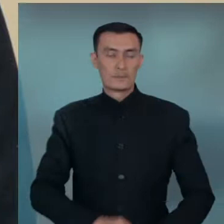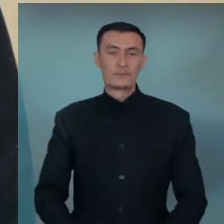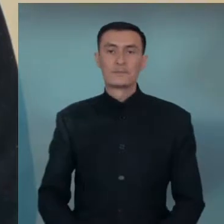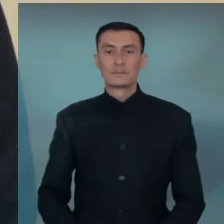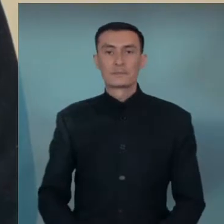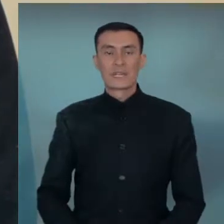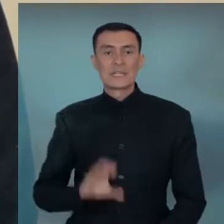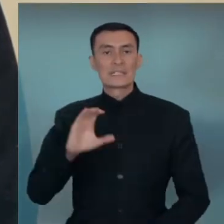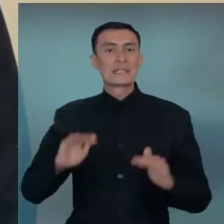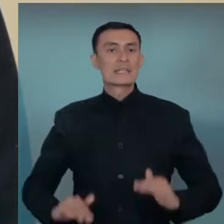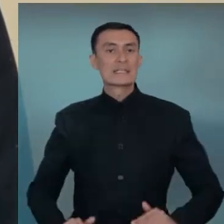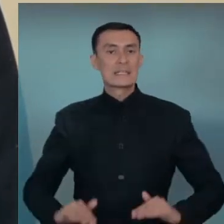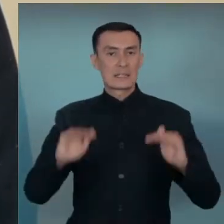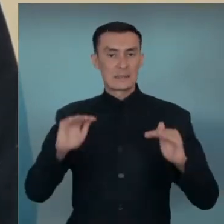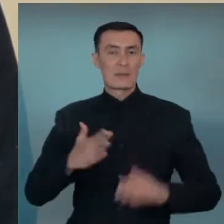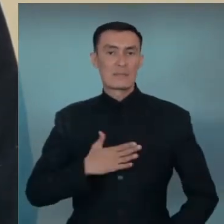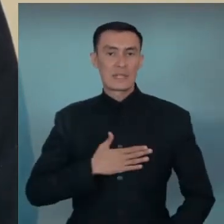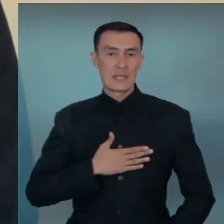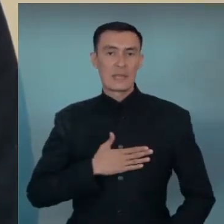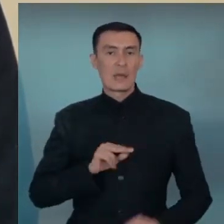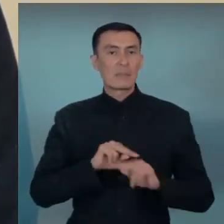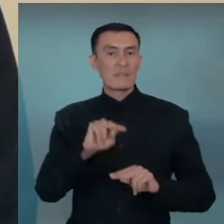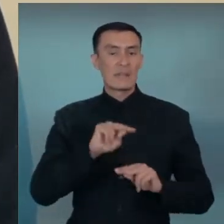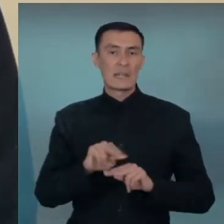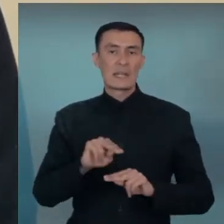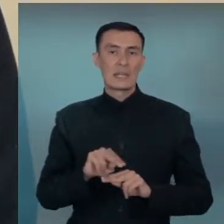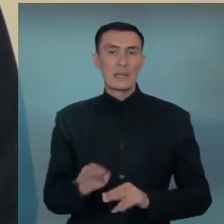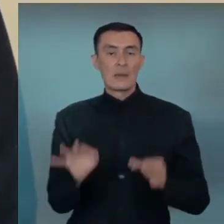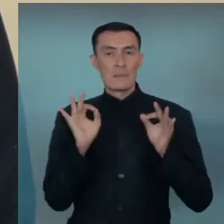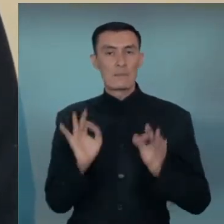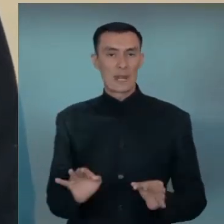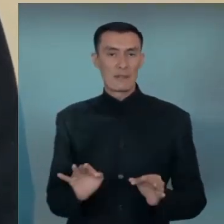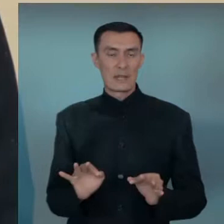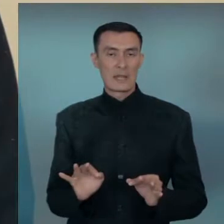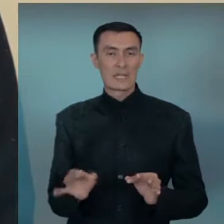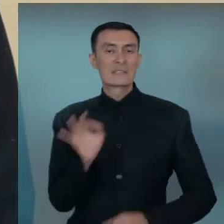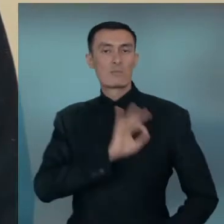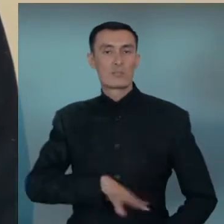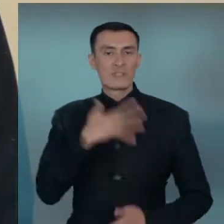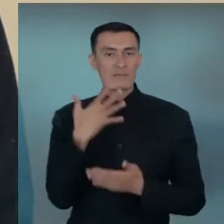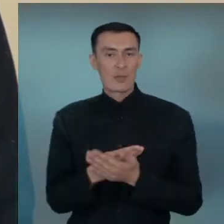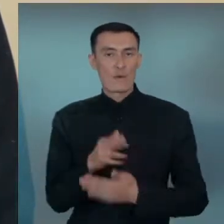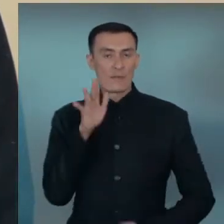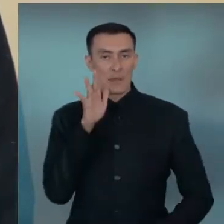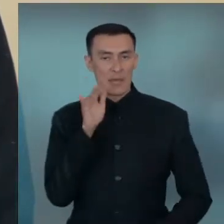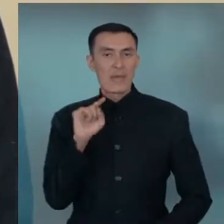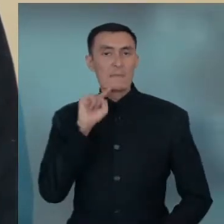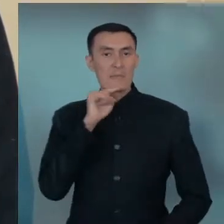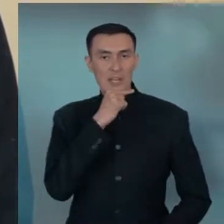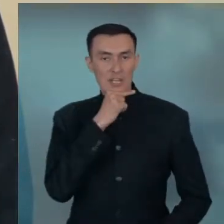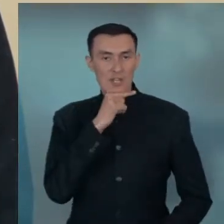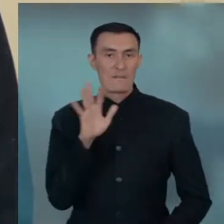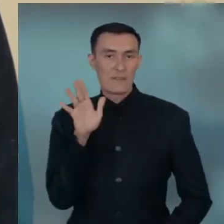When I was a child, I developed a habit to use my time efficiently, to save it, and to stay